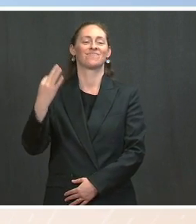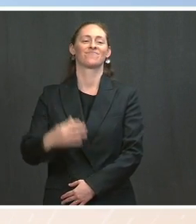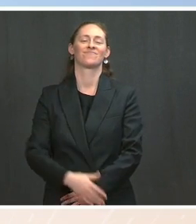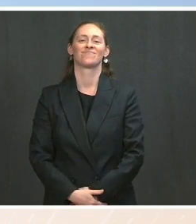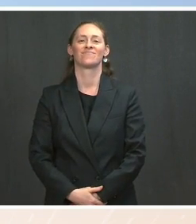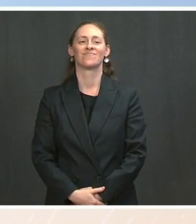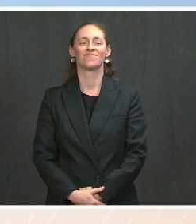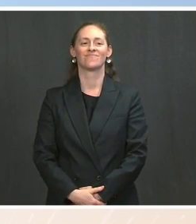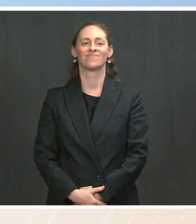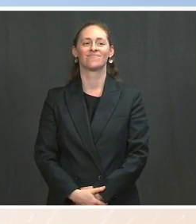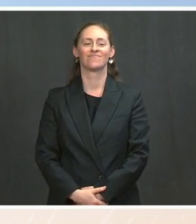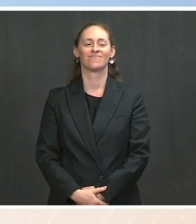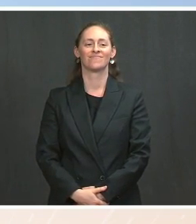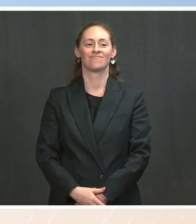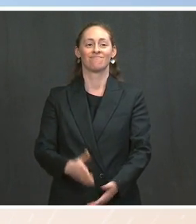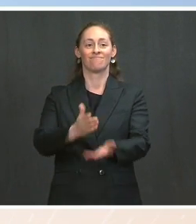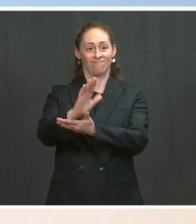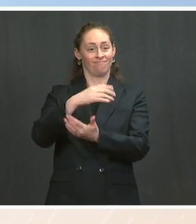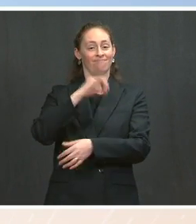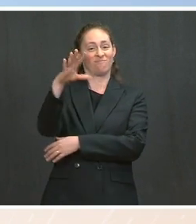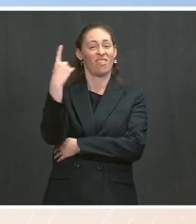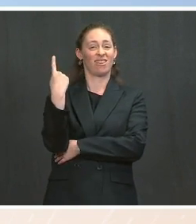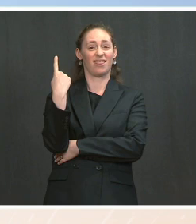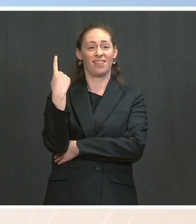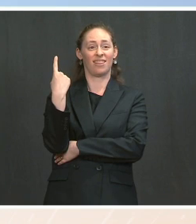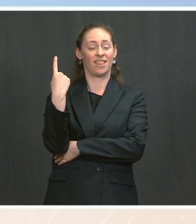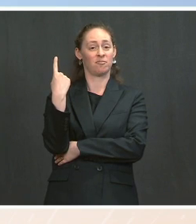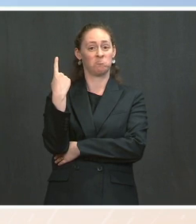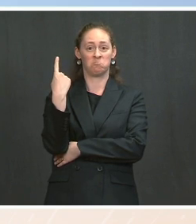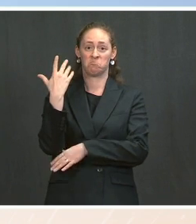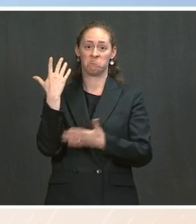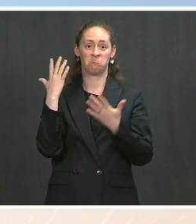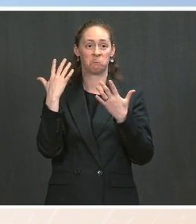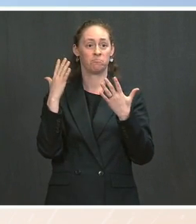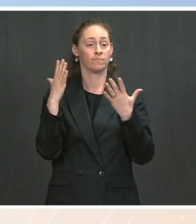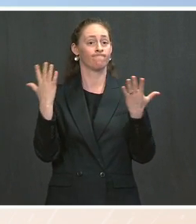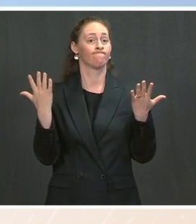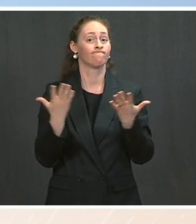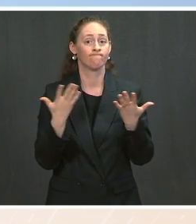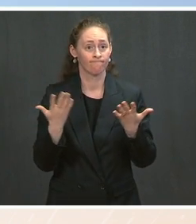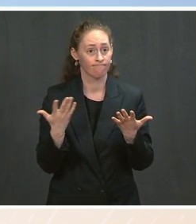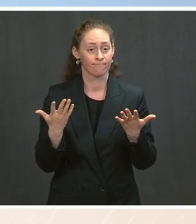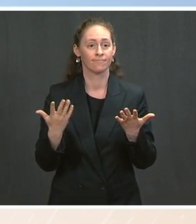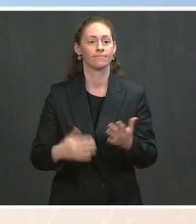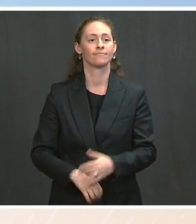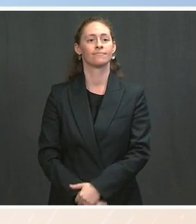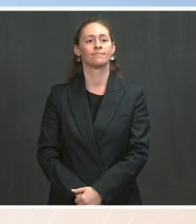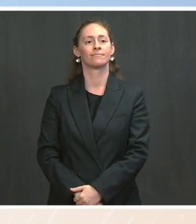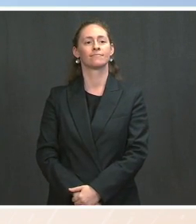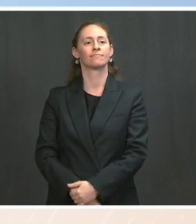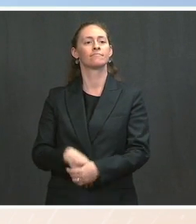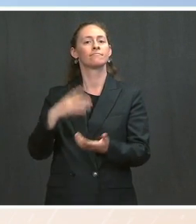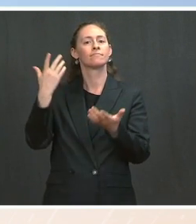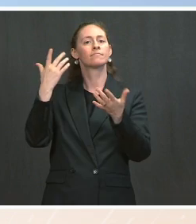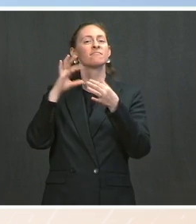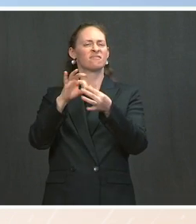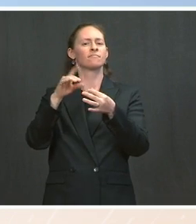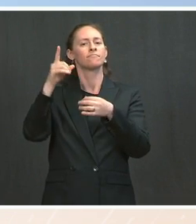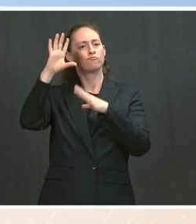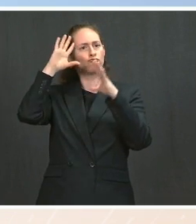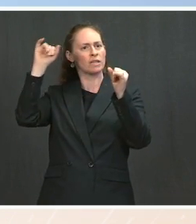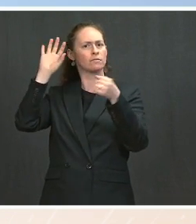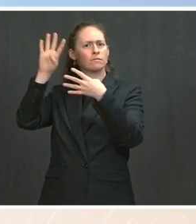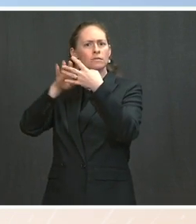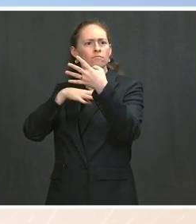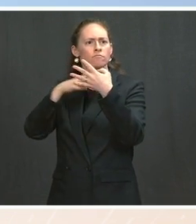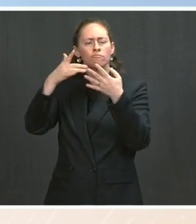Okay, I only have one item for you all at the top, a brief preview of the president's schedule for next week. On Monday, he will visit